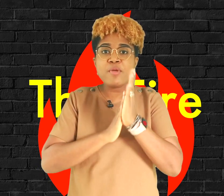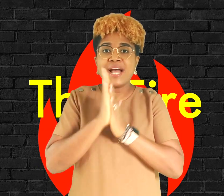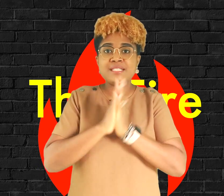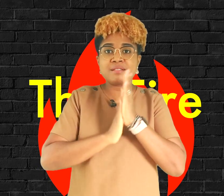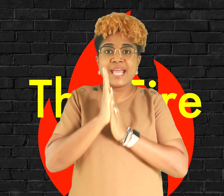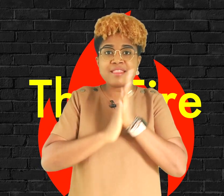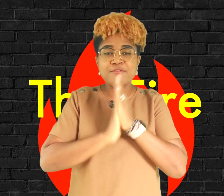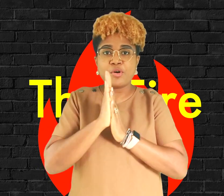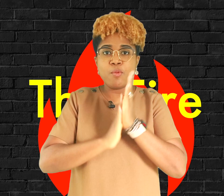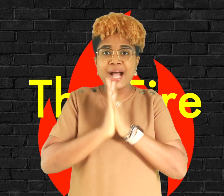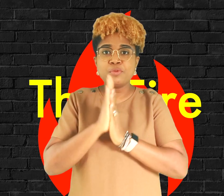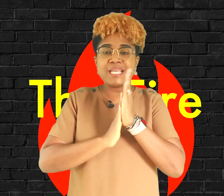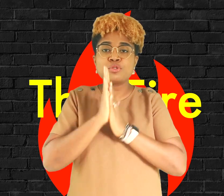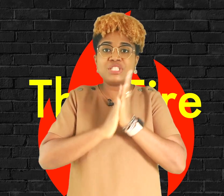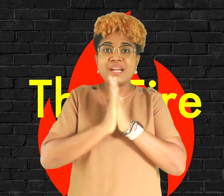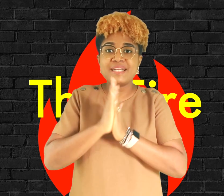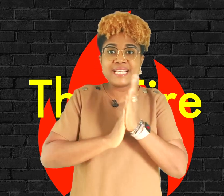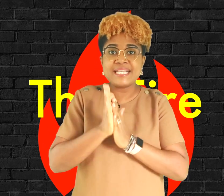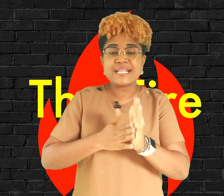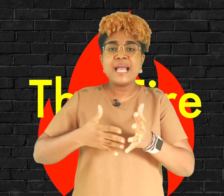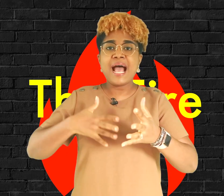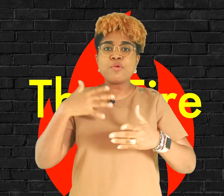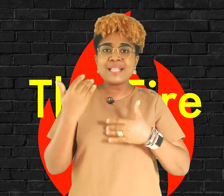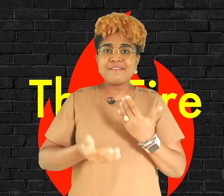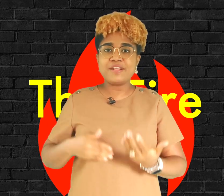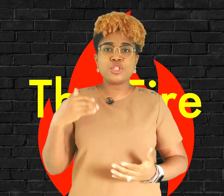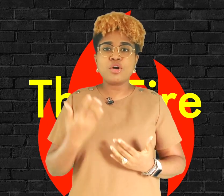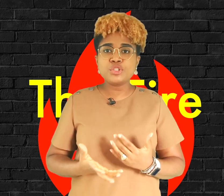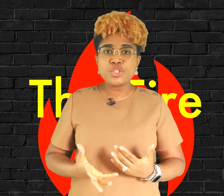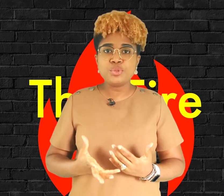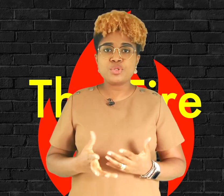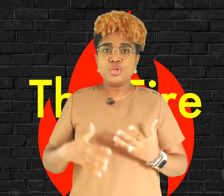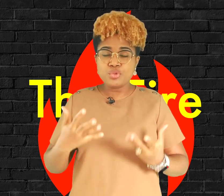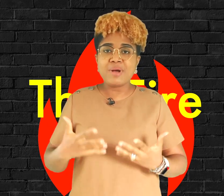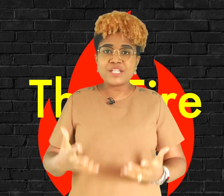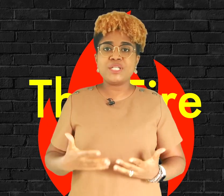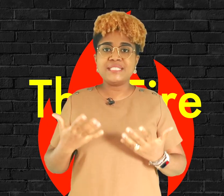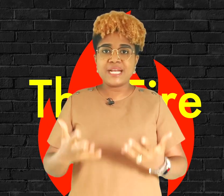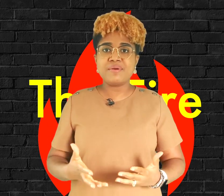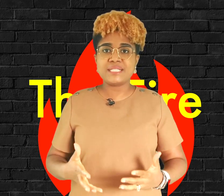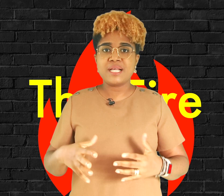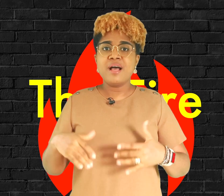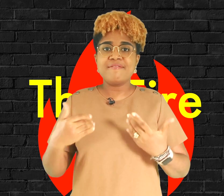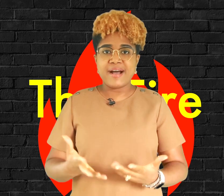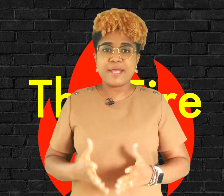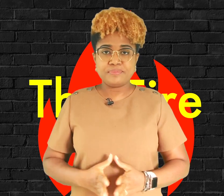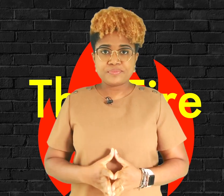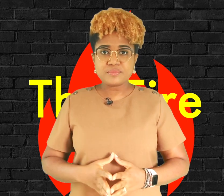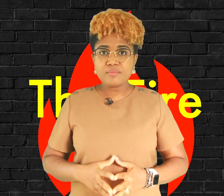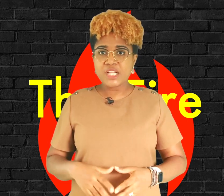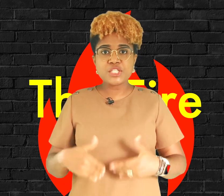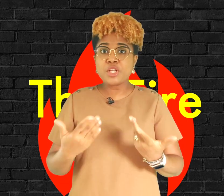you rub your hands together for a while, you begin to generate heat. And when that friction continues, you will actually generate